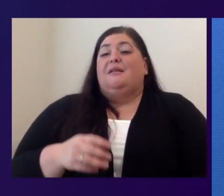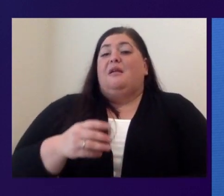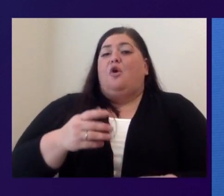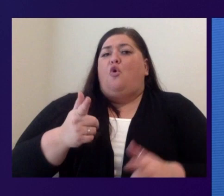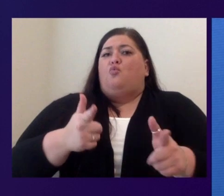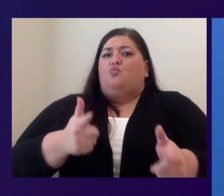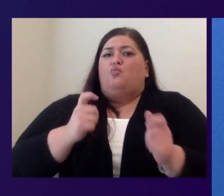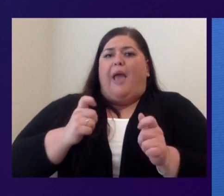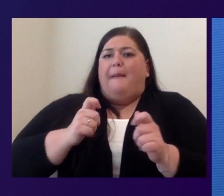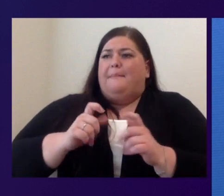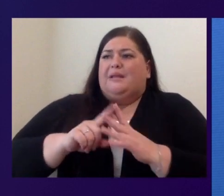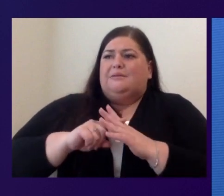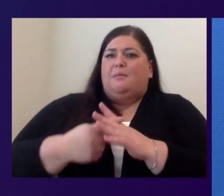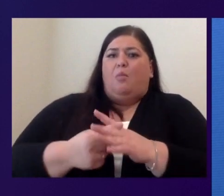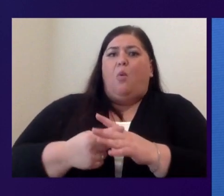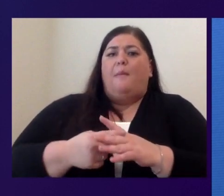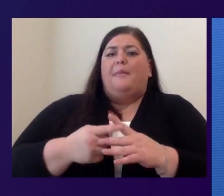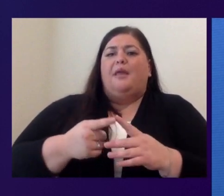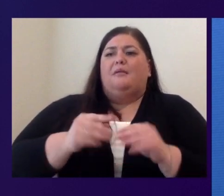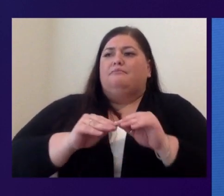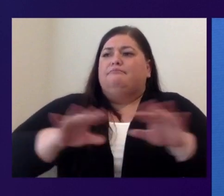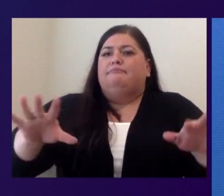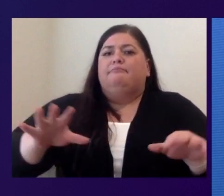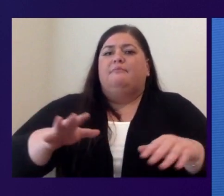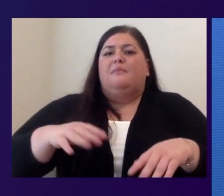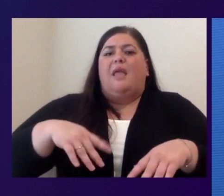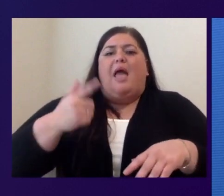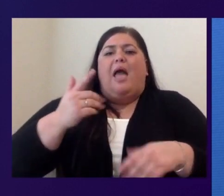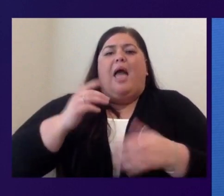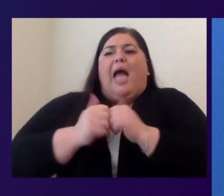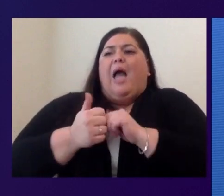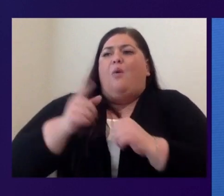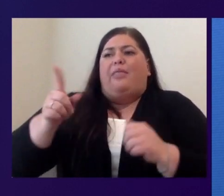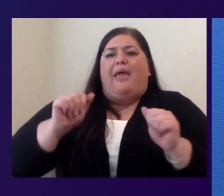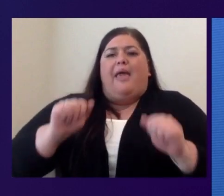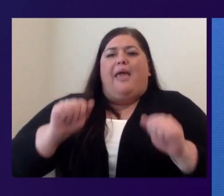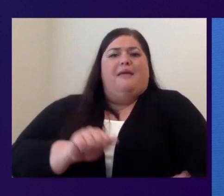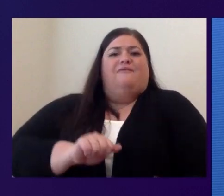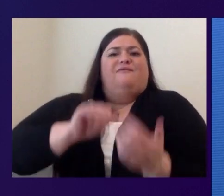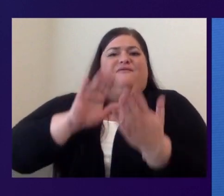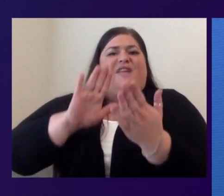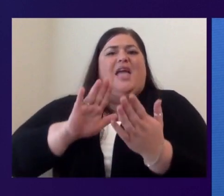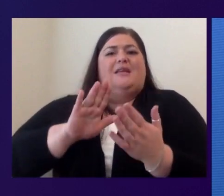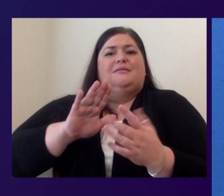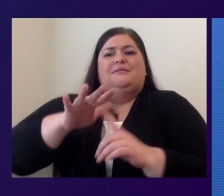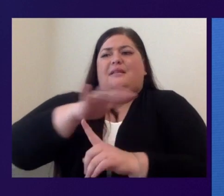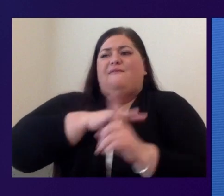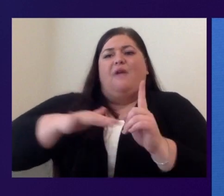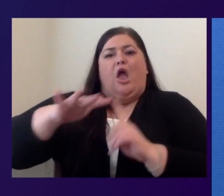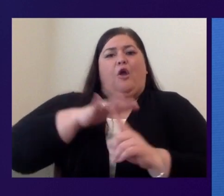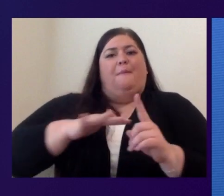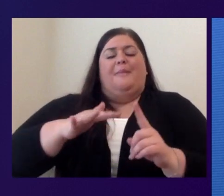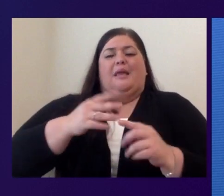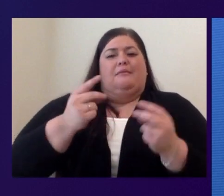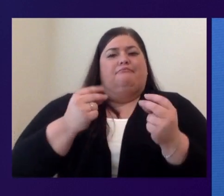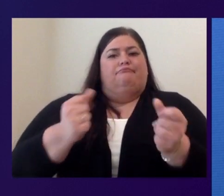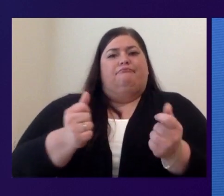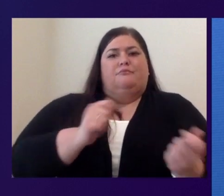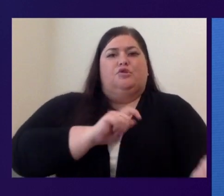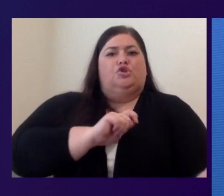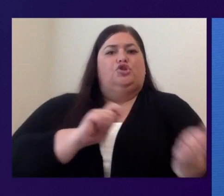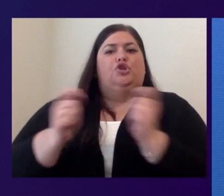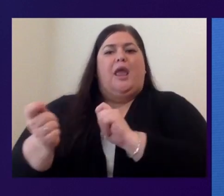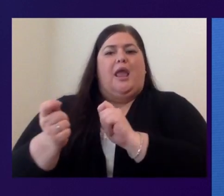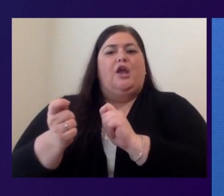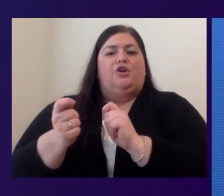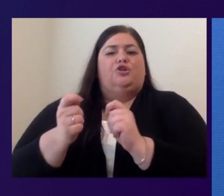that really customers have to think about to face the needs of a very changing environment in their business today. So,